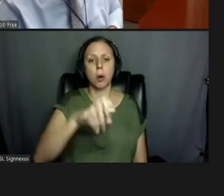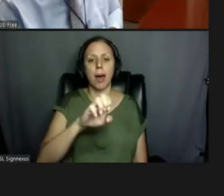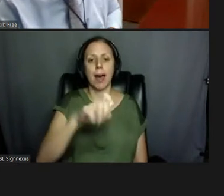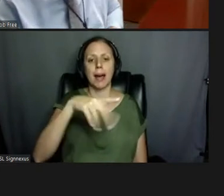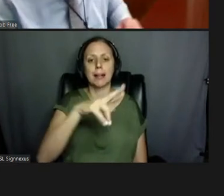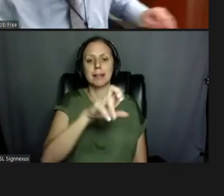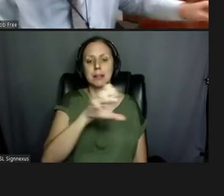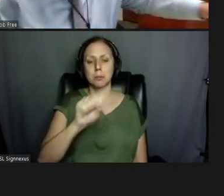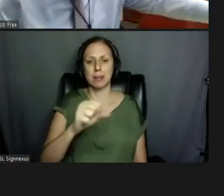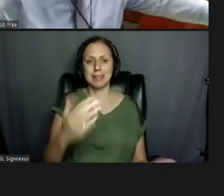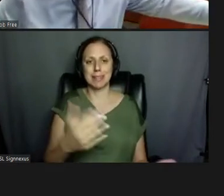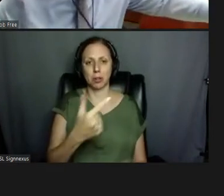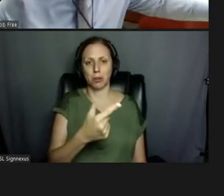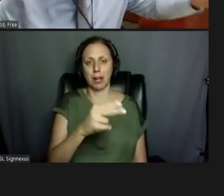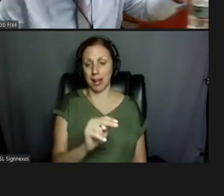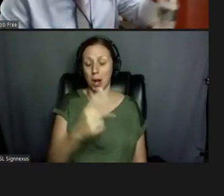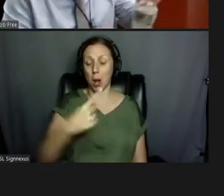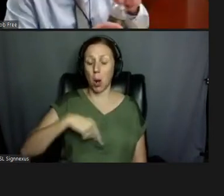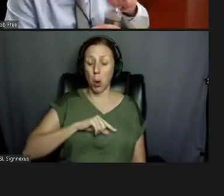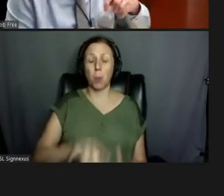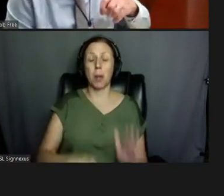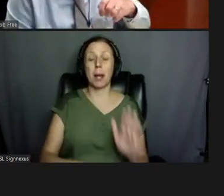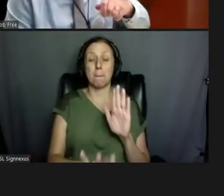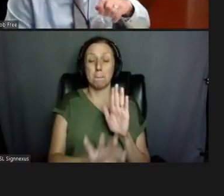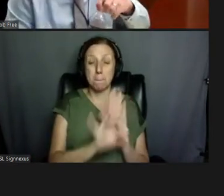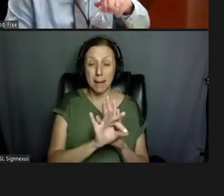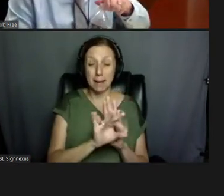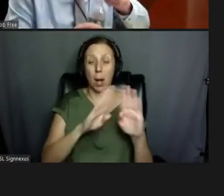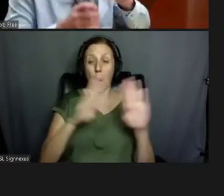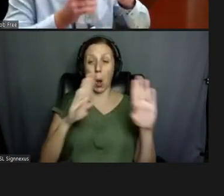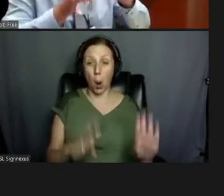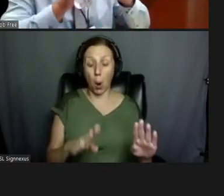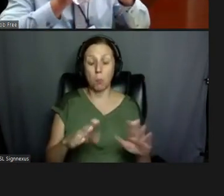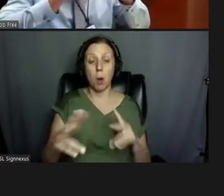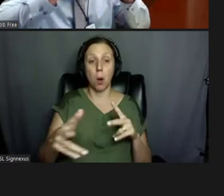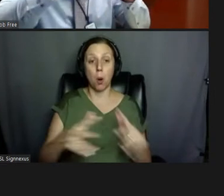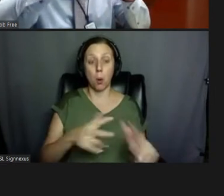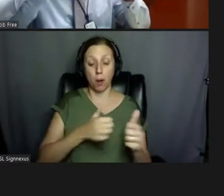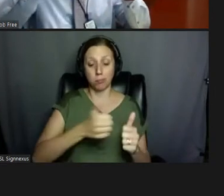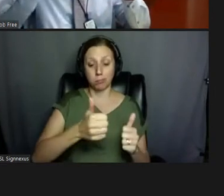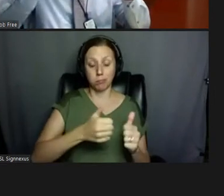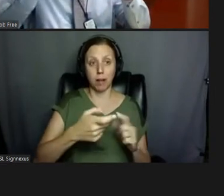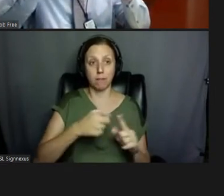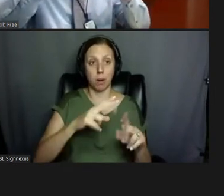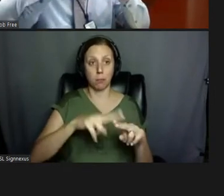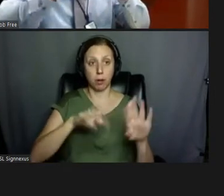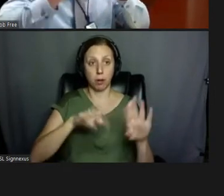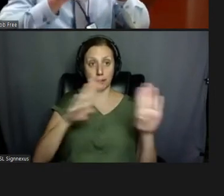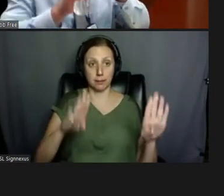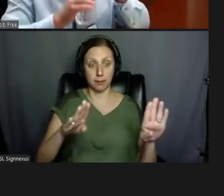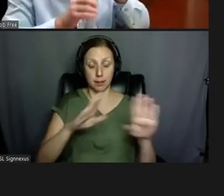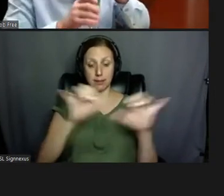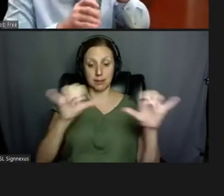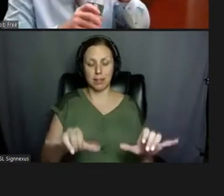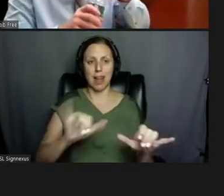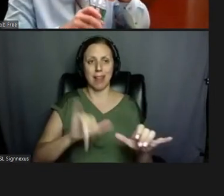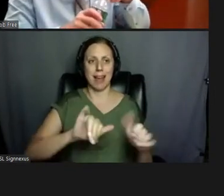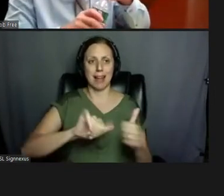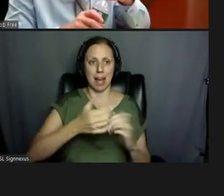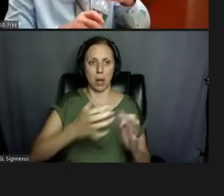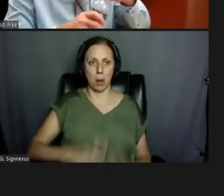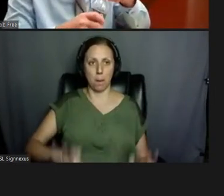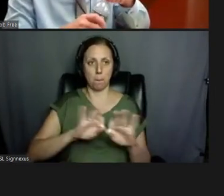In fact, we specifically purchased a home within the walking distance of the train station. That is how important the commute